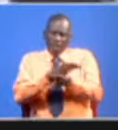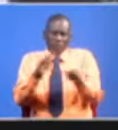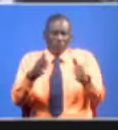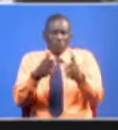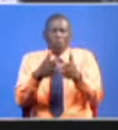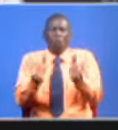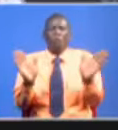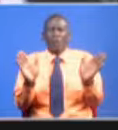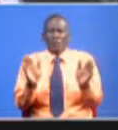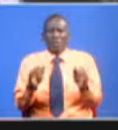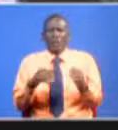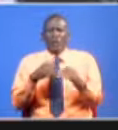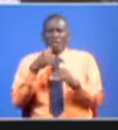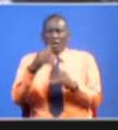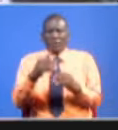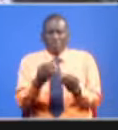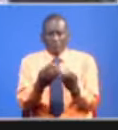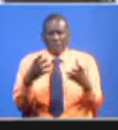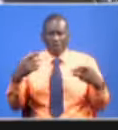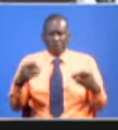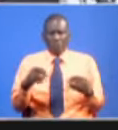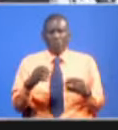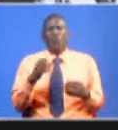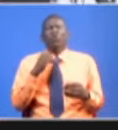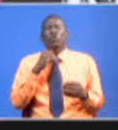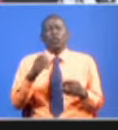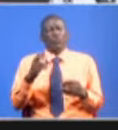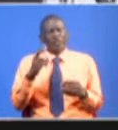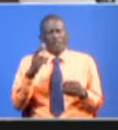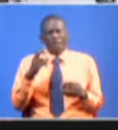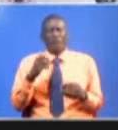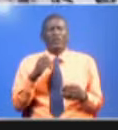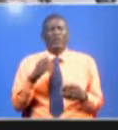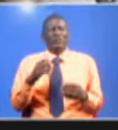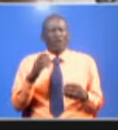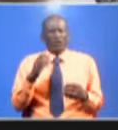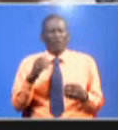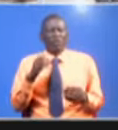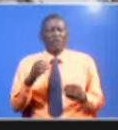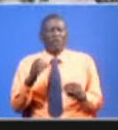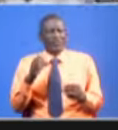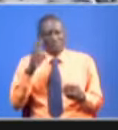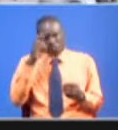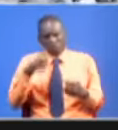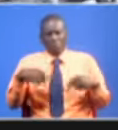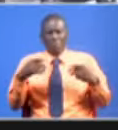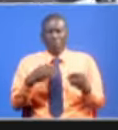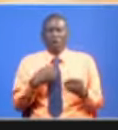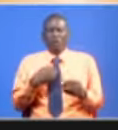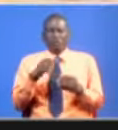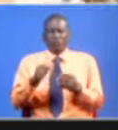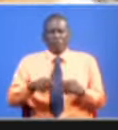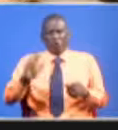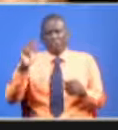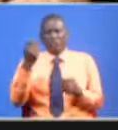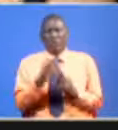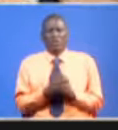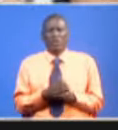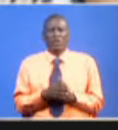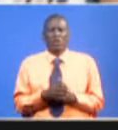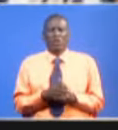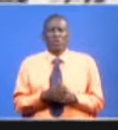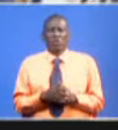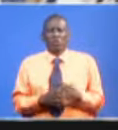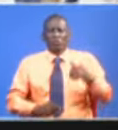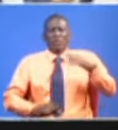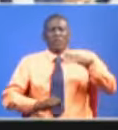the disgruntlement many a people have with the Commander-in-Chief, and they are only among the latest to air them. We stand in